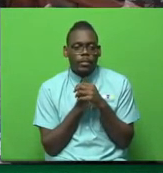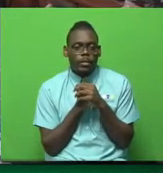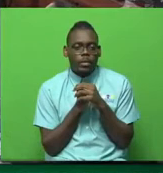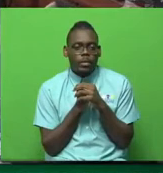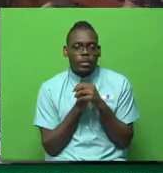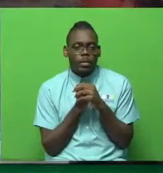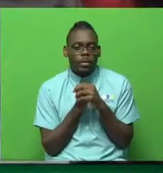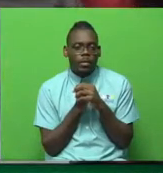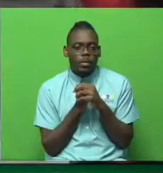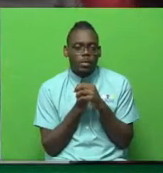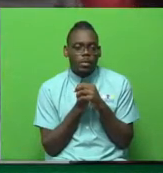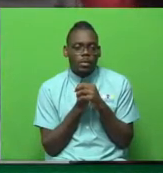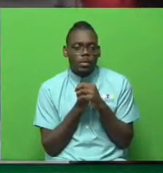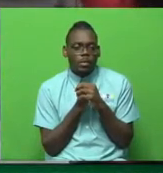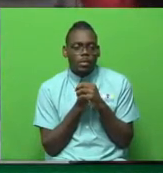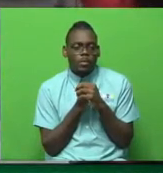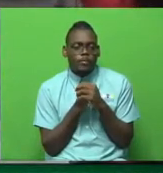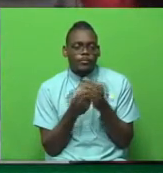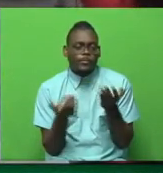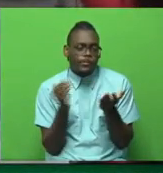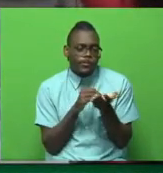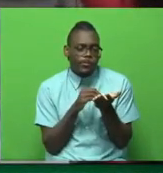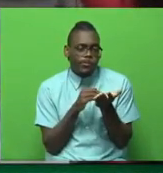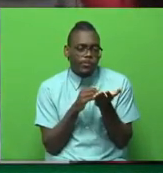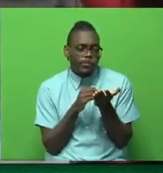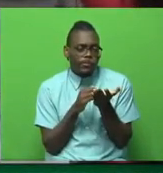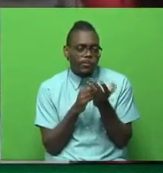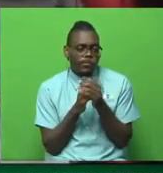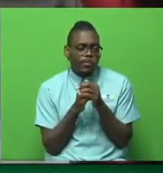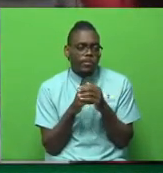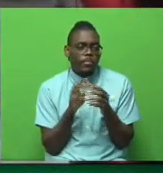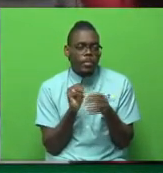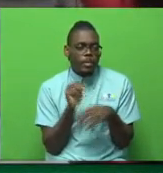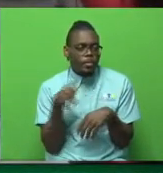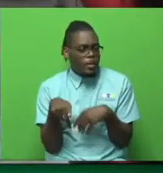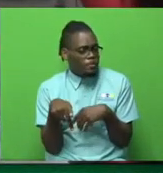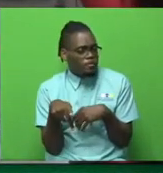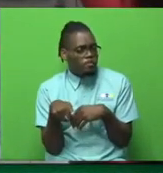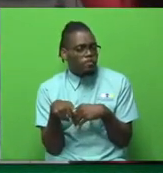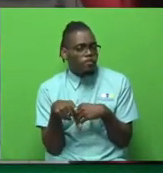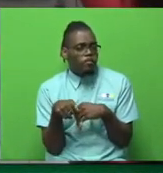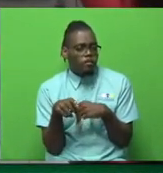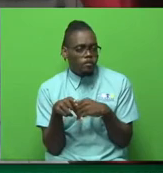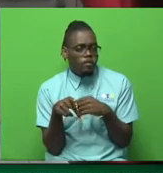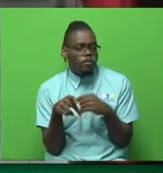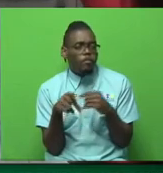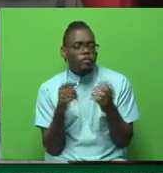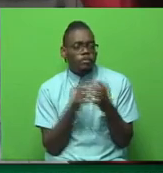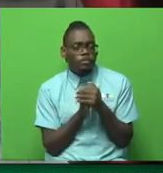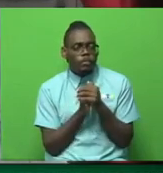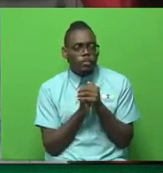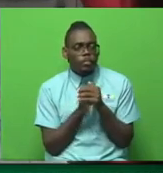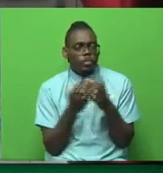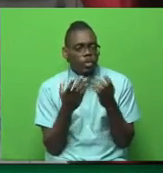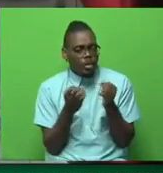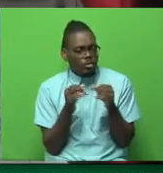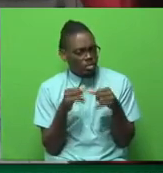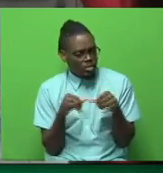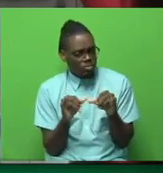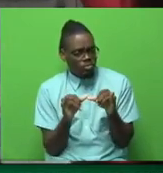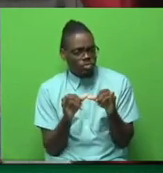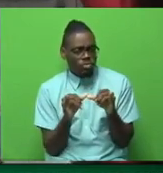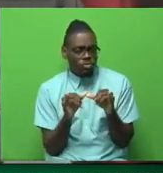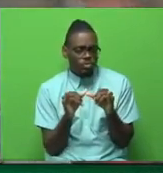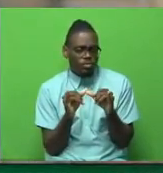again remember you care to proceed on on the topic that you the aspect that you're speaking about with regards to the information